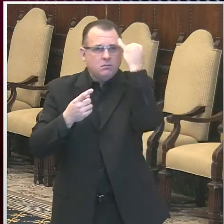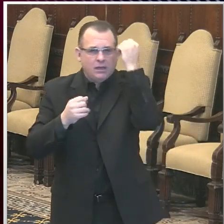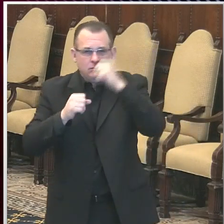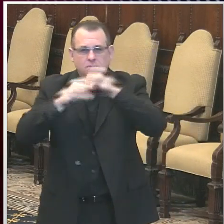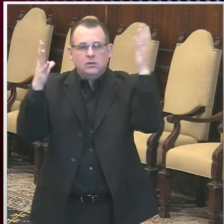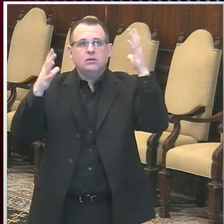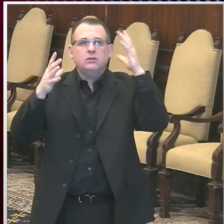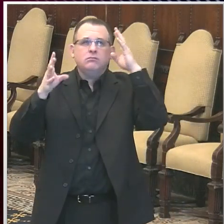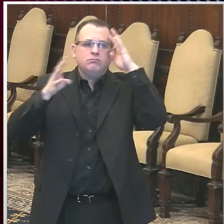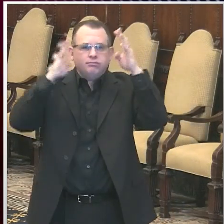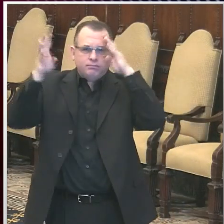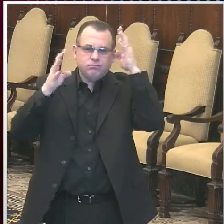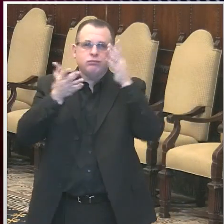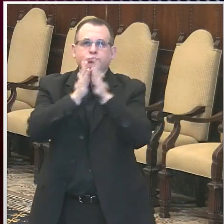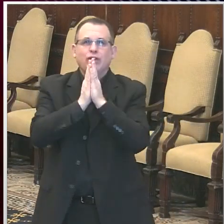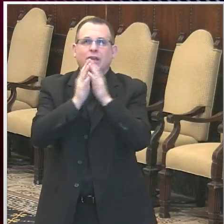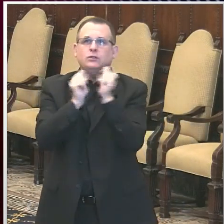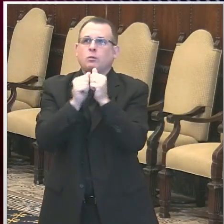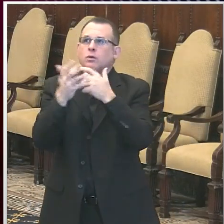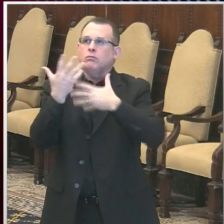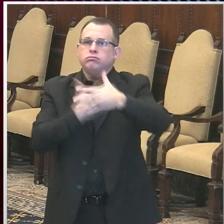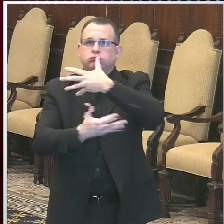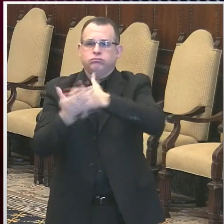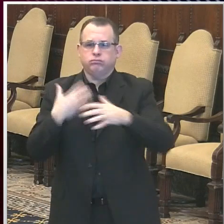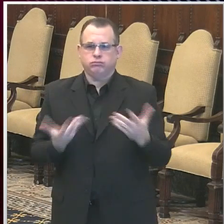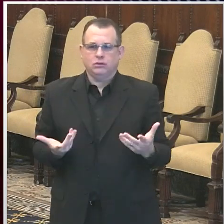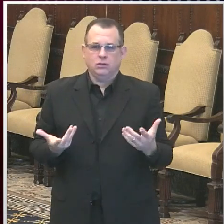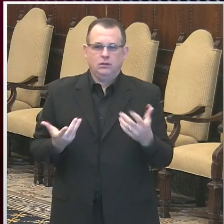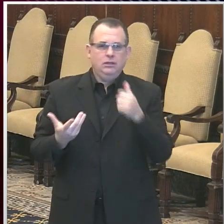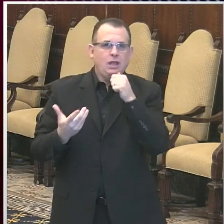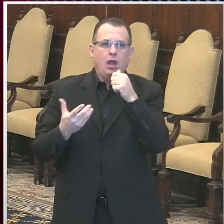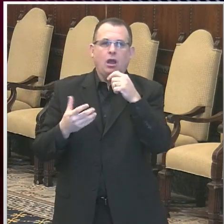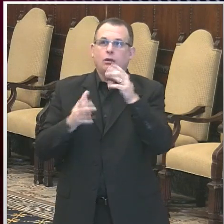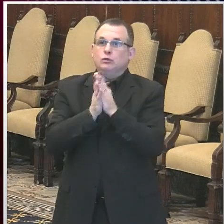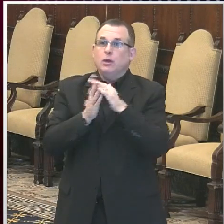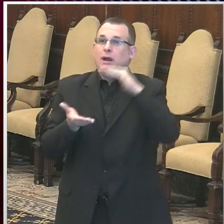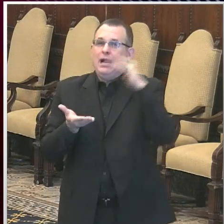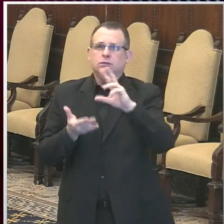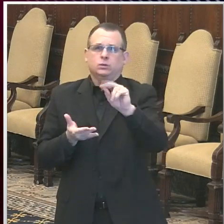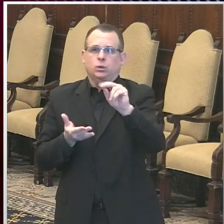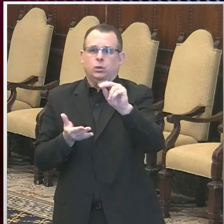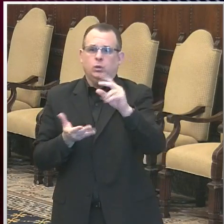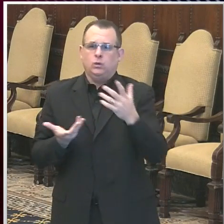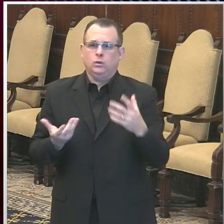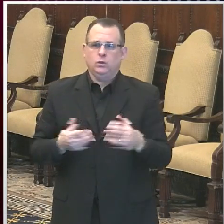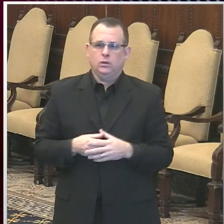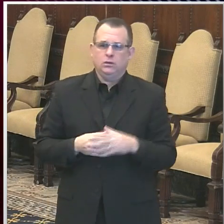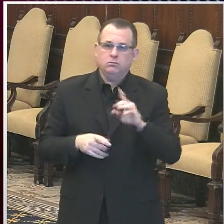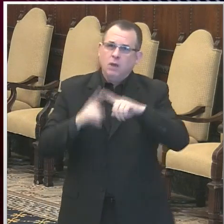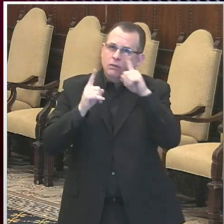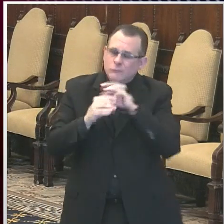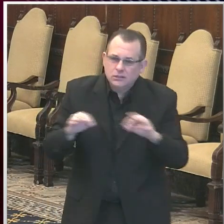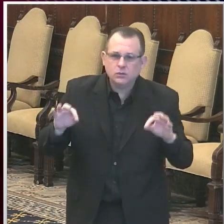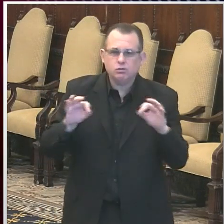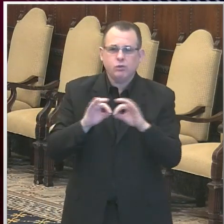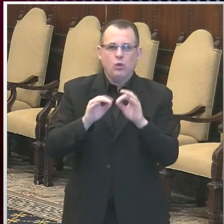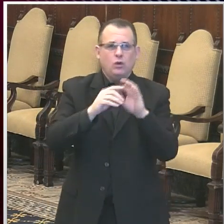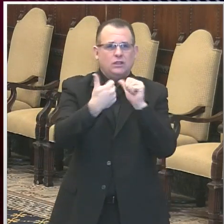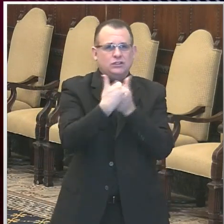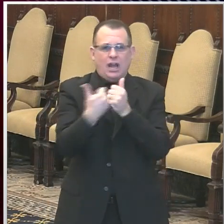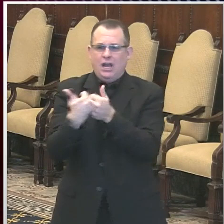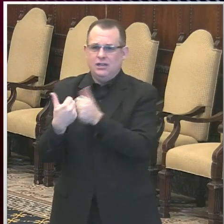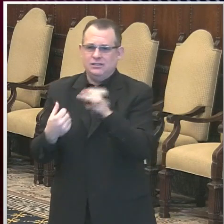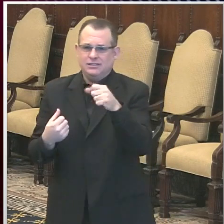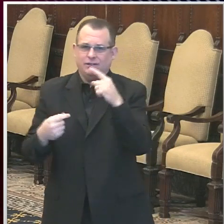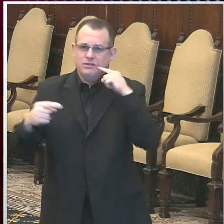time to worship safely, not worship less. And I want to say that I understand how challenging and even painful this